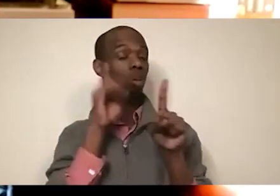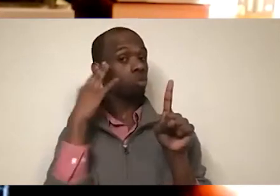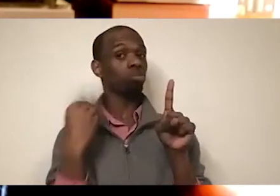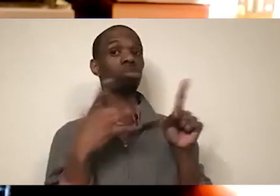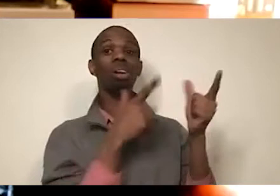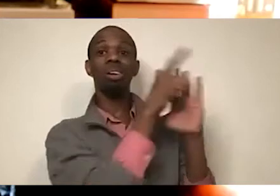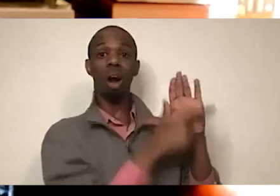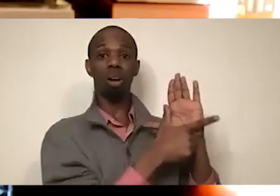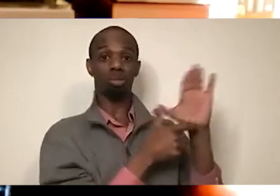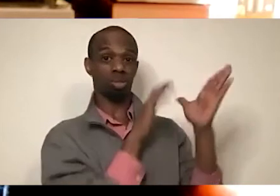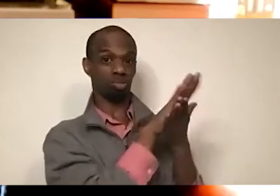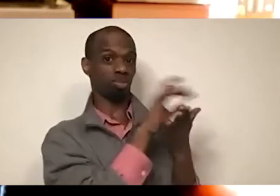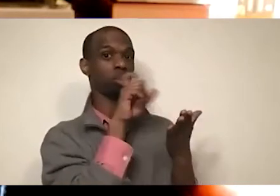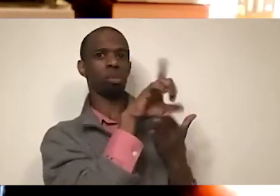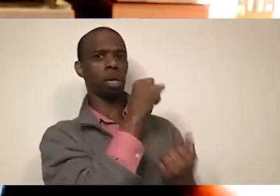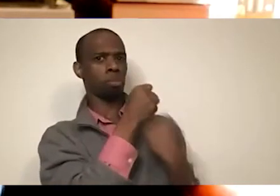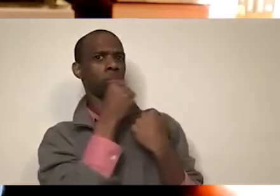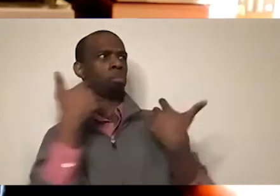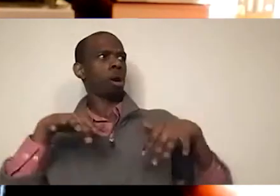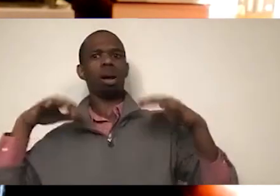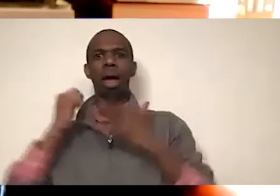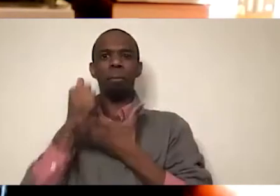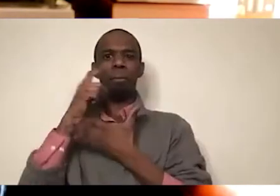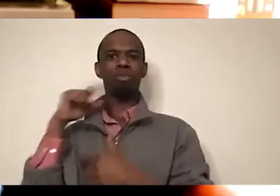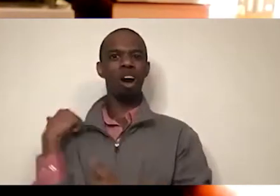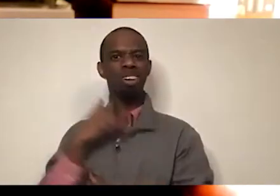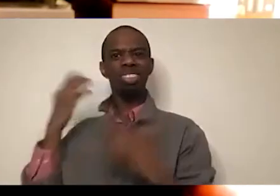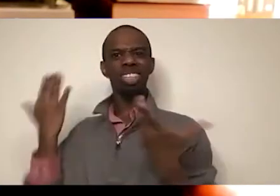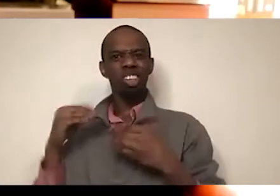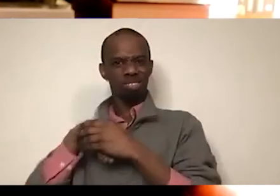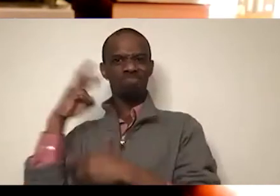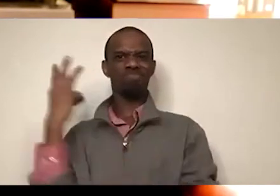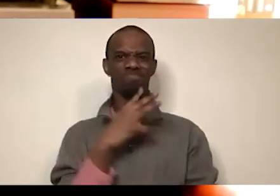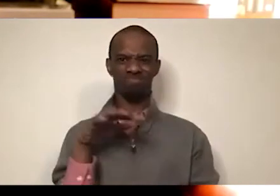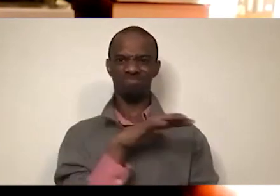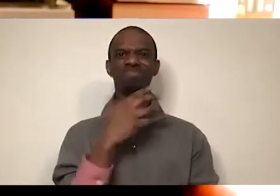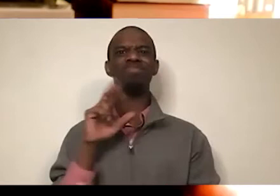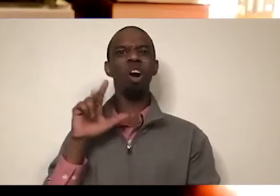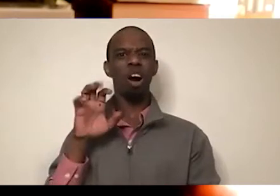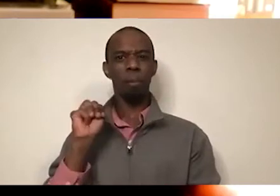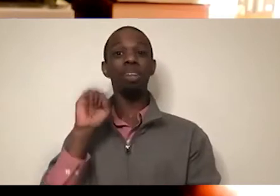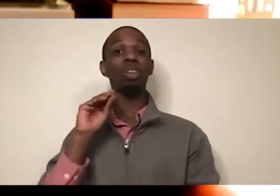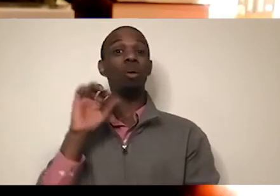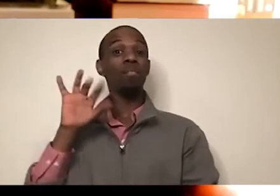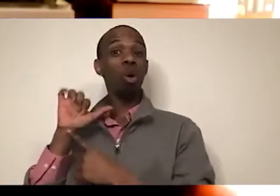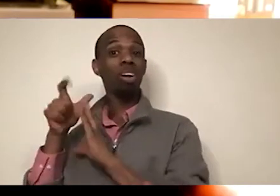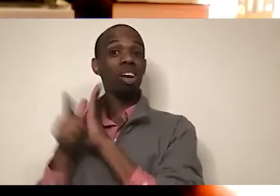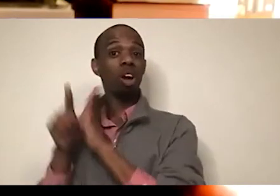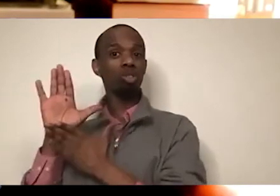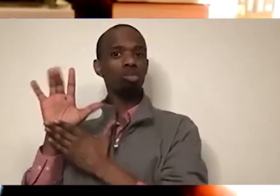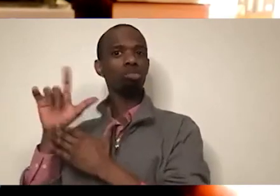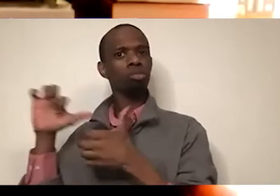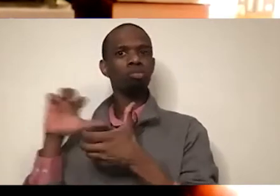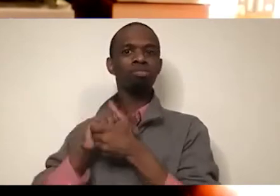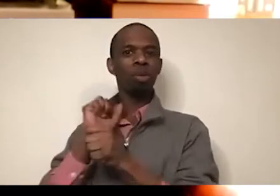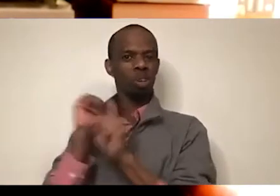We had Fordham Law School working with us. They had an open house every week for community residents to come in so we could